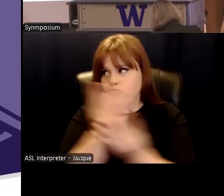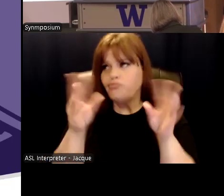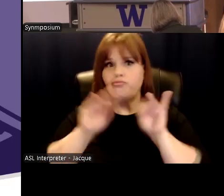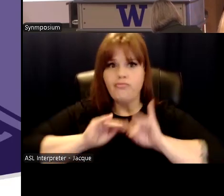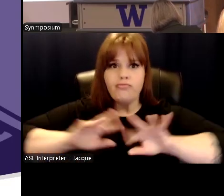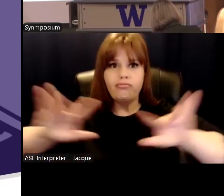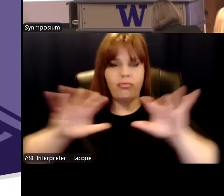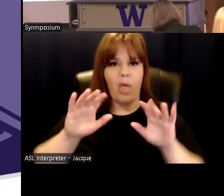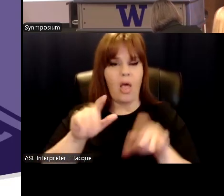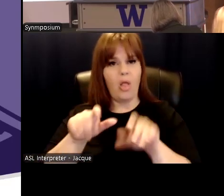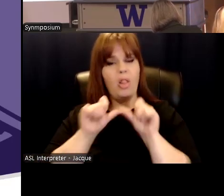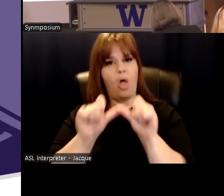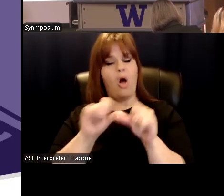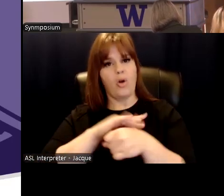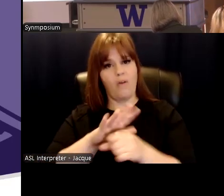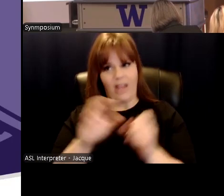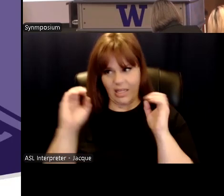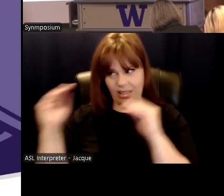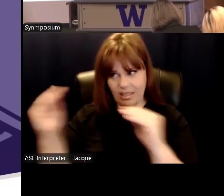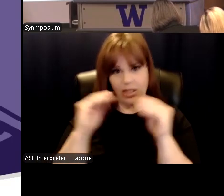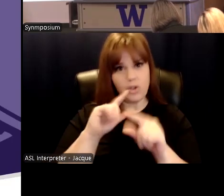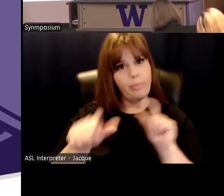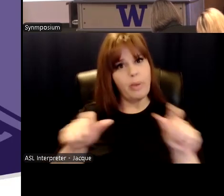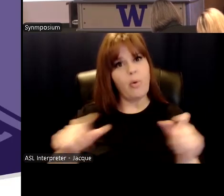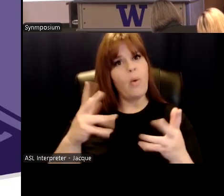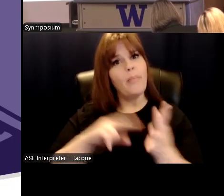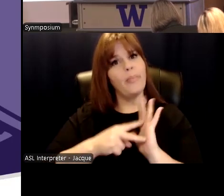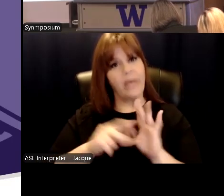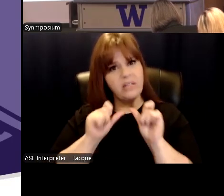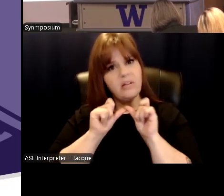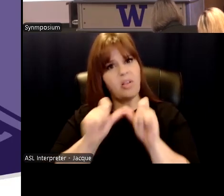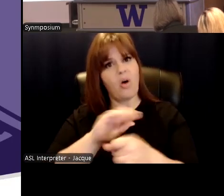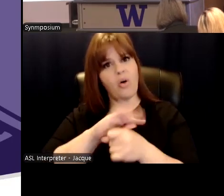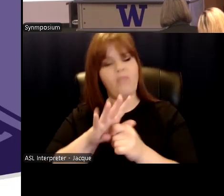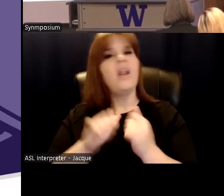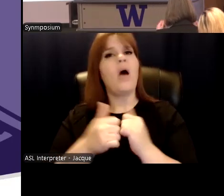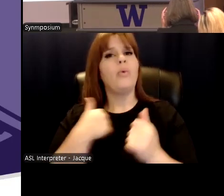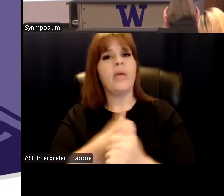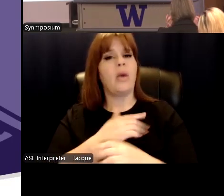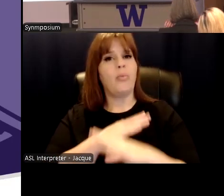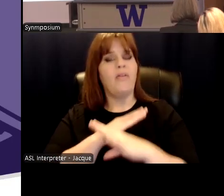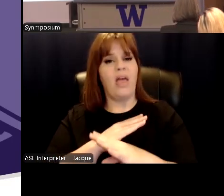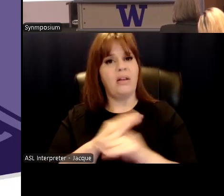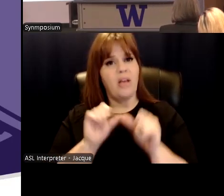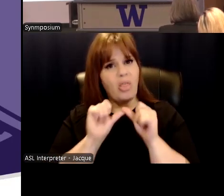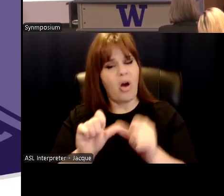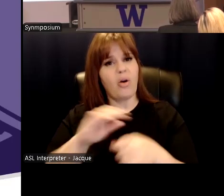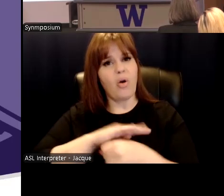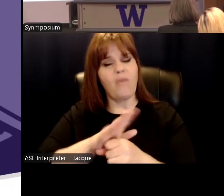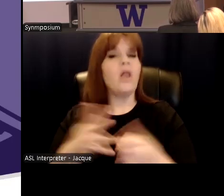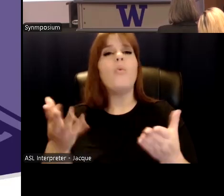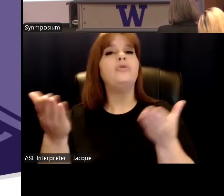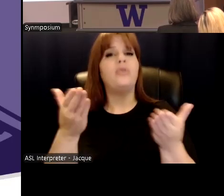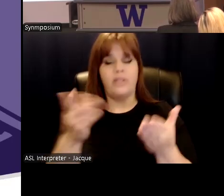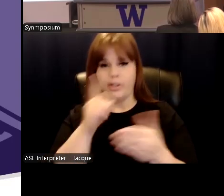COVID, educate people about what long COVID is, how we might prevent long COVID, and what services